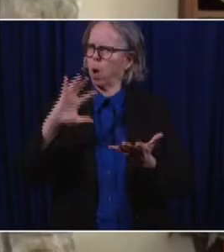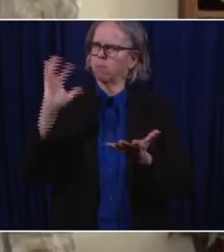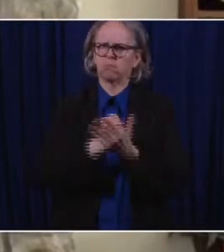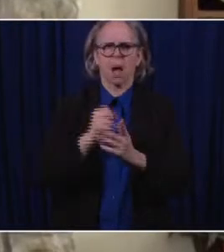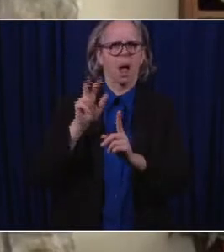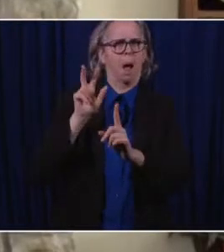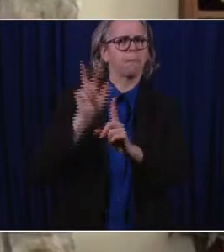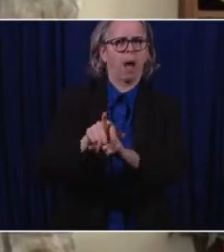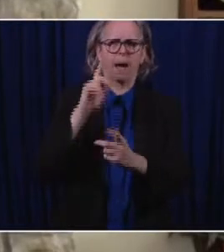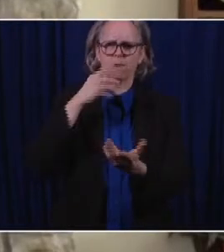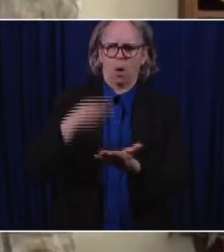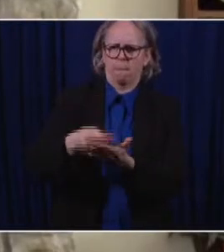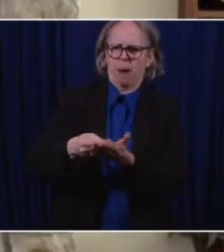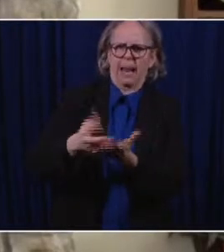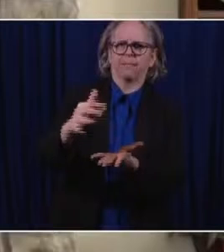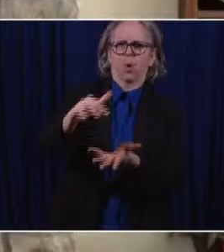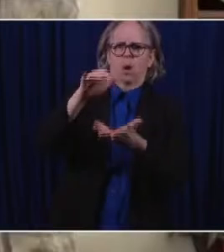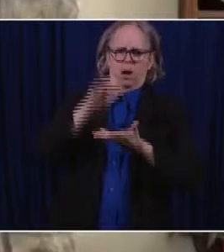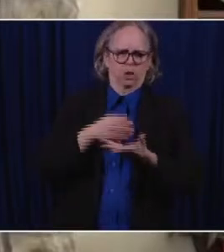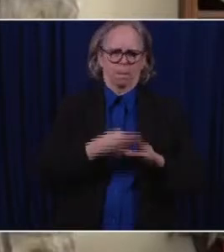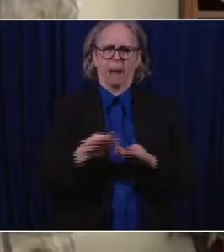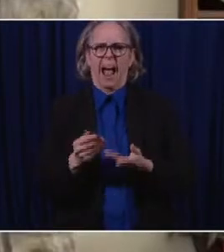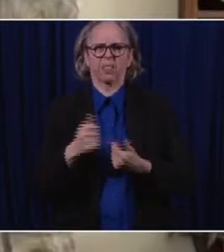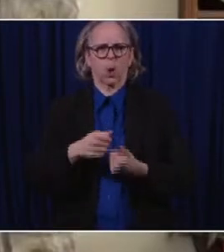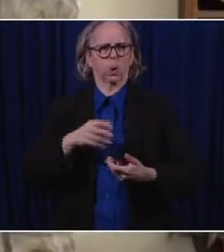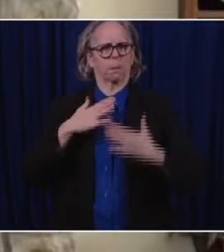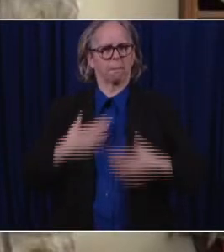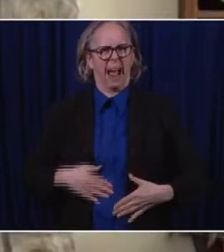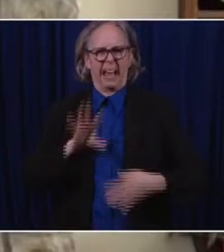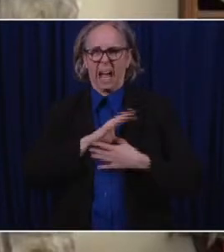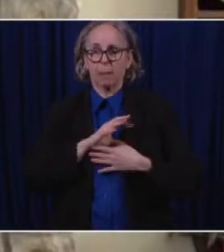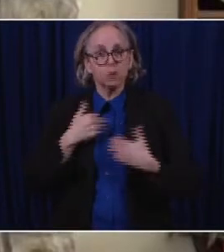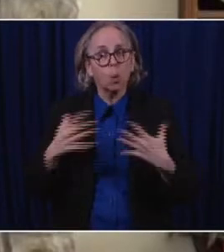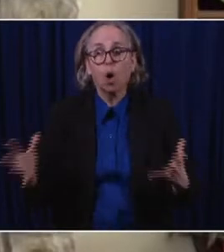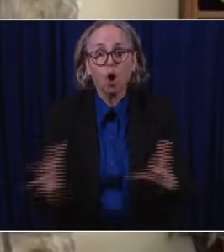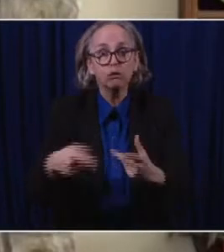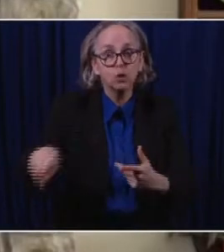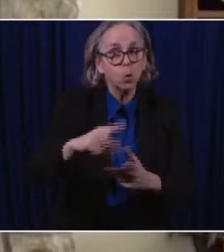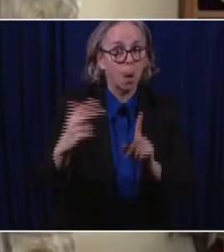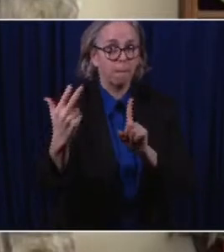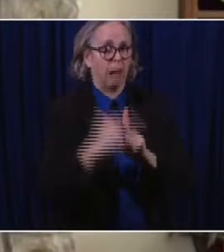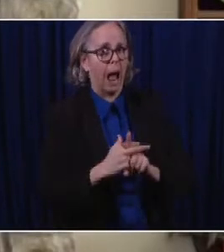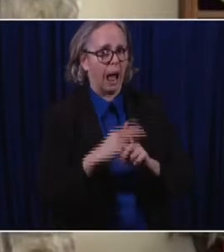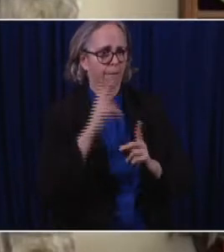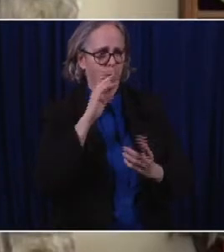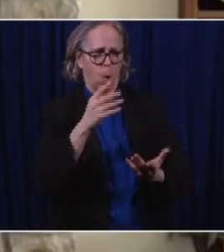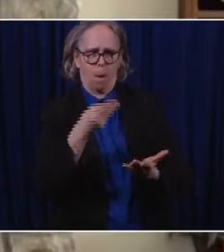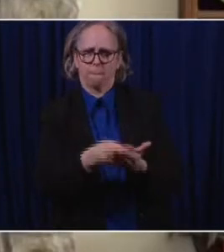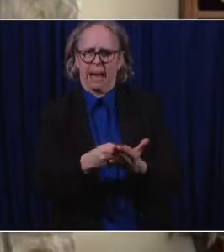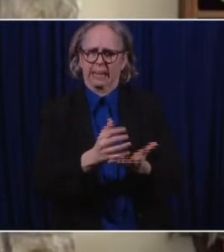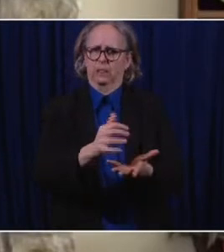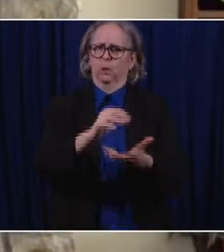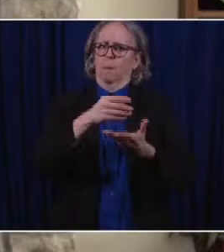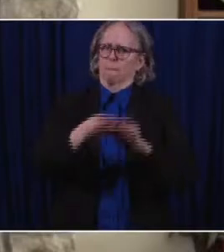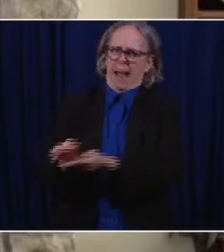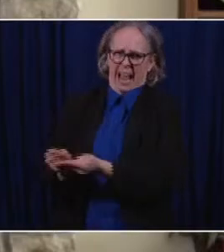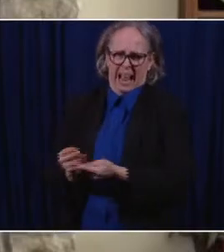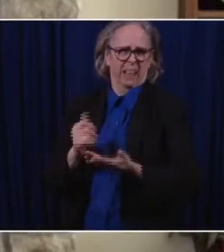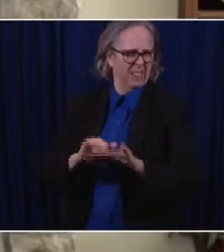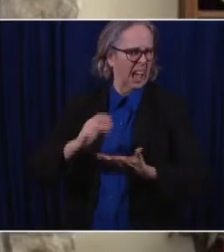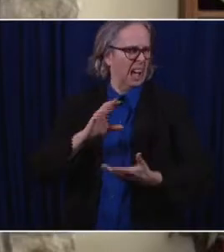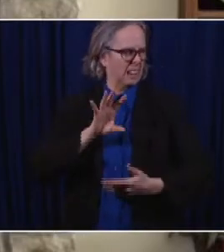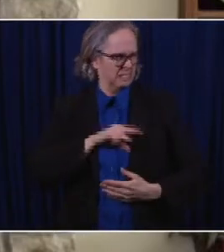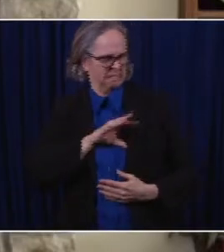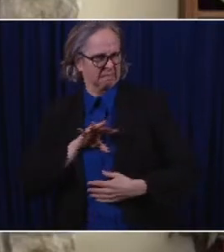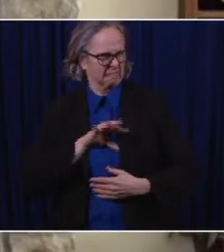cameras, and we urge them to do that. The thing that we hear all the time from particularly